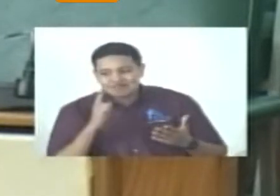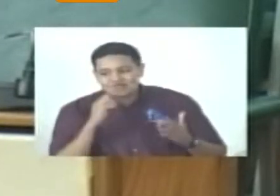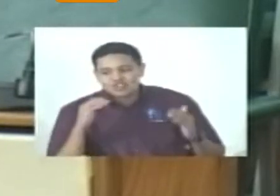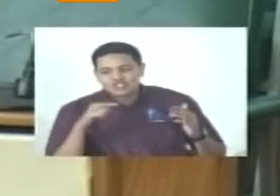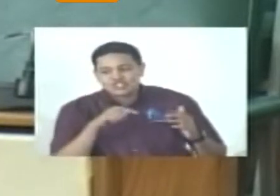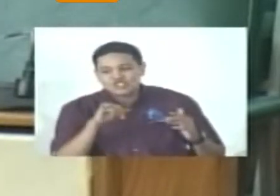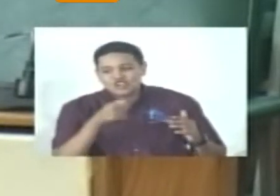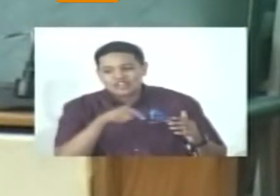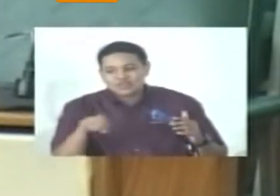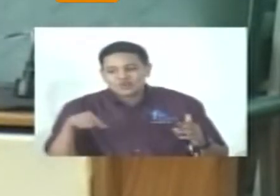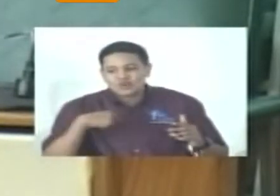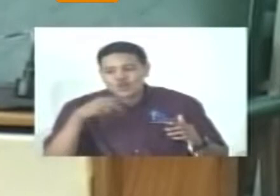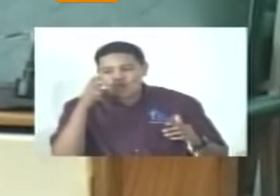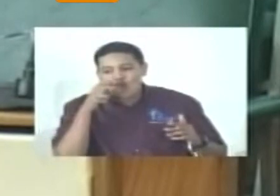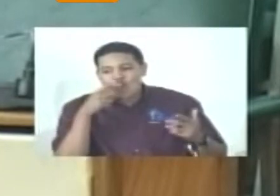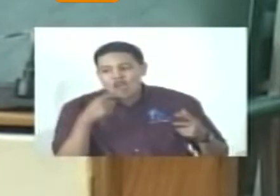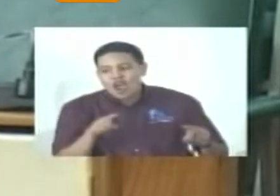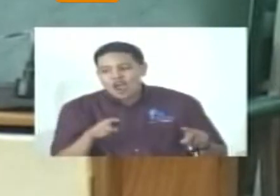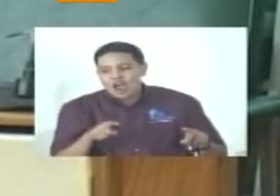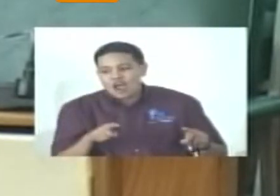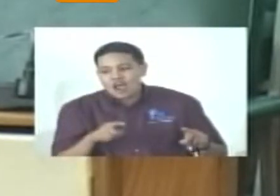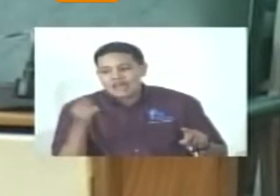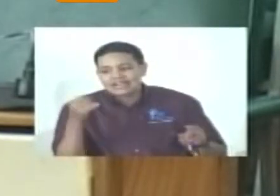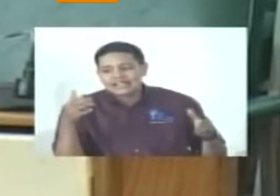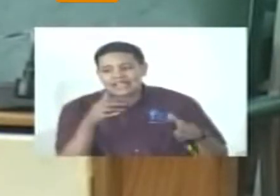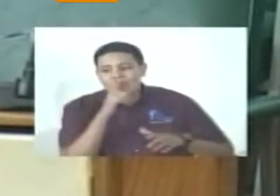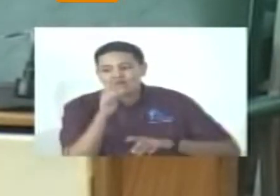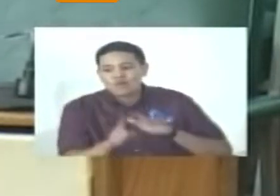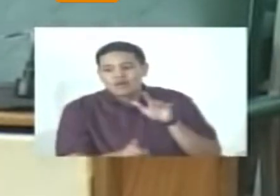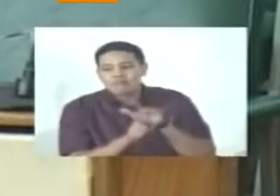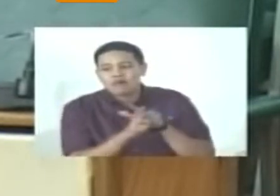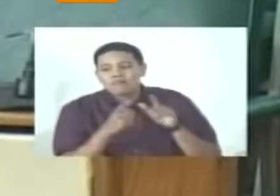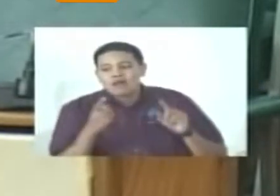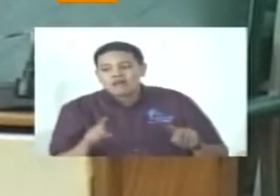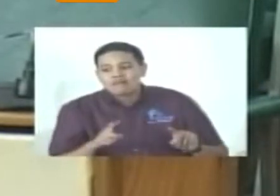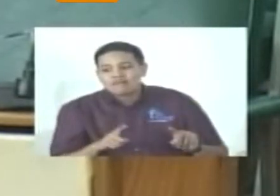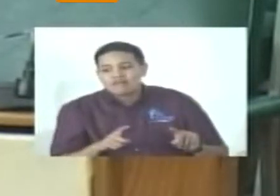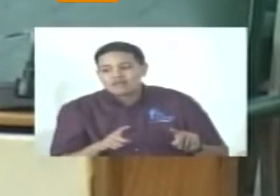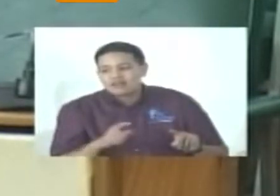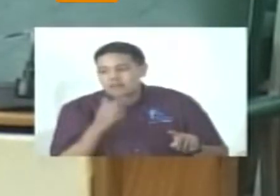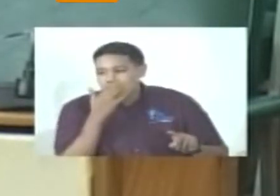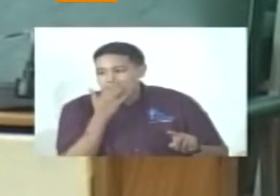we would have heard of that gang that would have popped up. However, Mr. President, with...